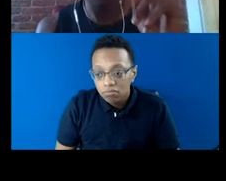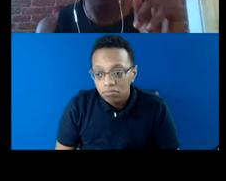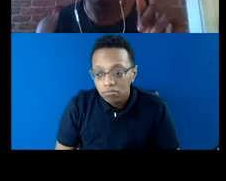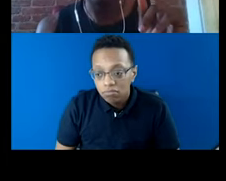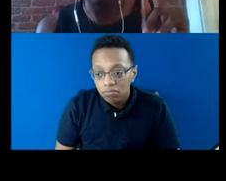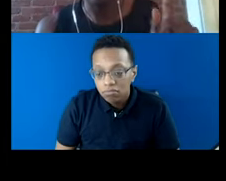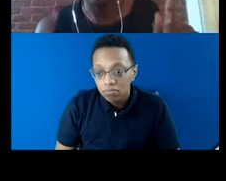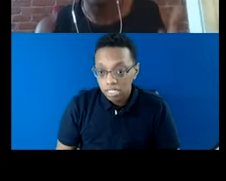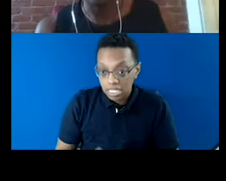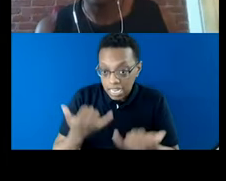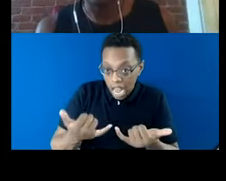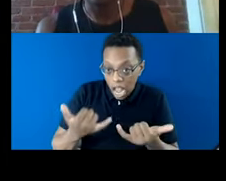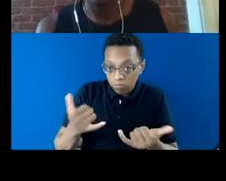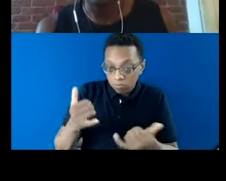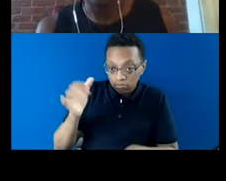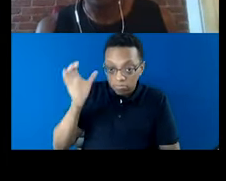How about now?